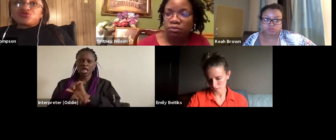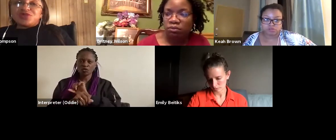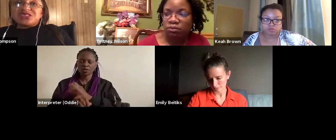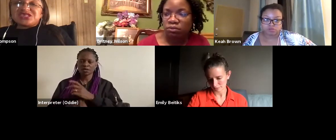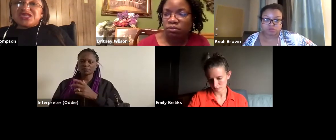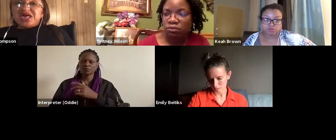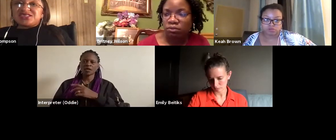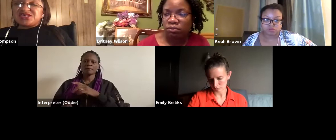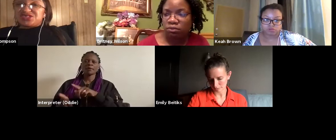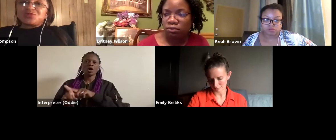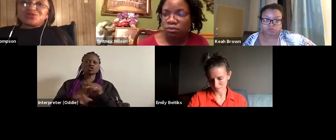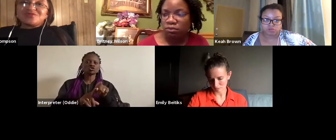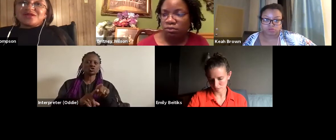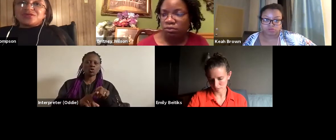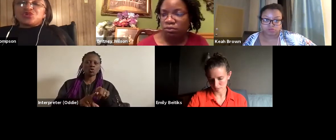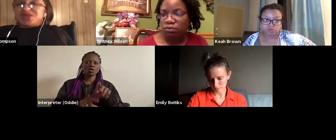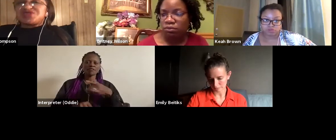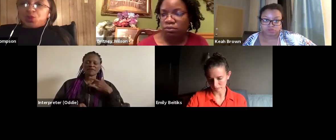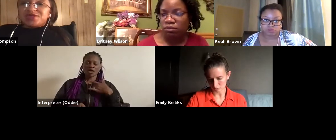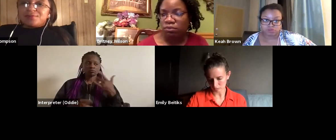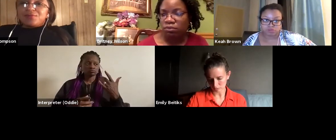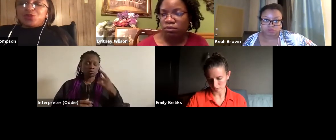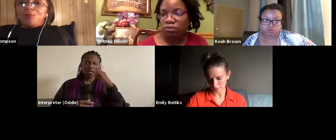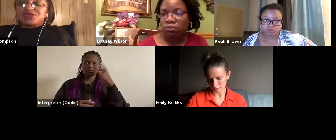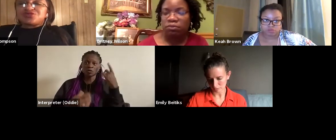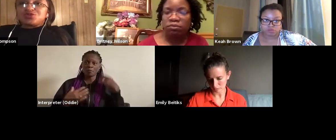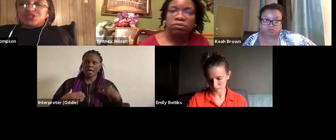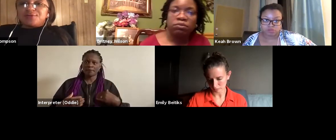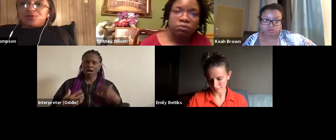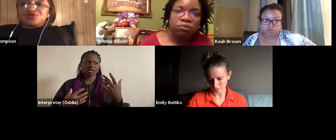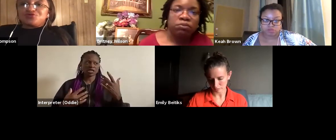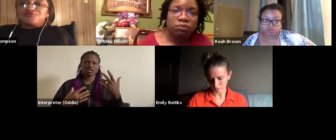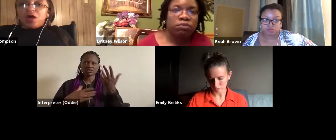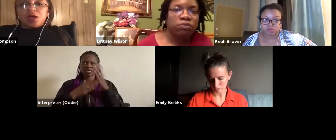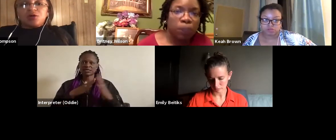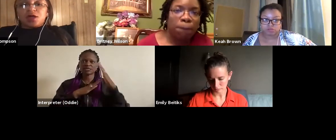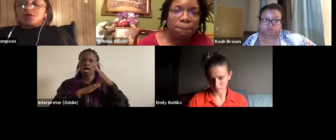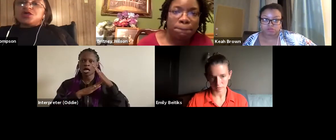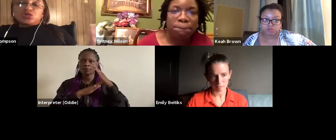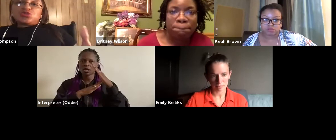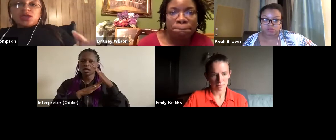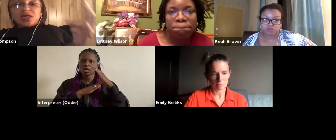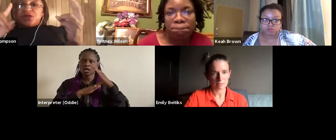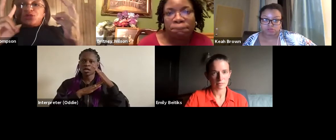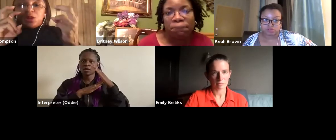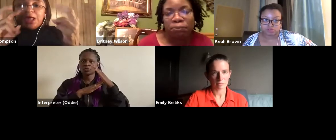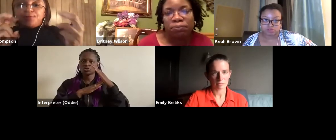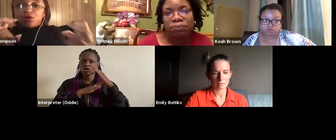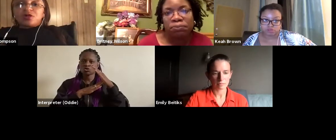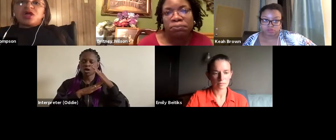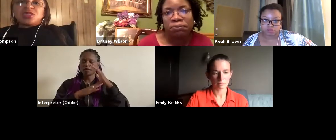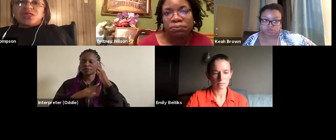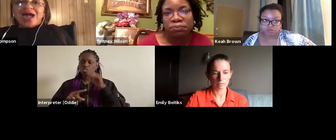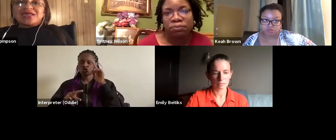also being seen as exceptional to be exploited, you know, by certain slave owners who felt like, okay, since you cannot give me your